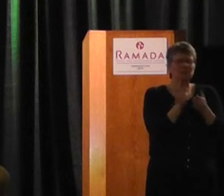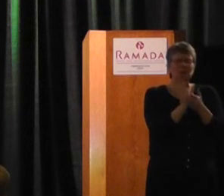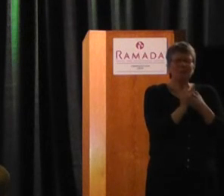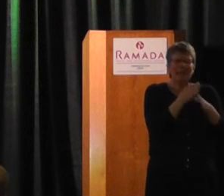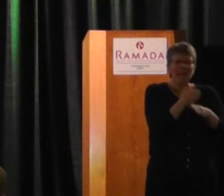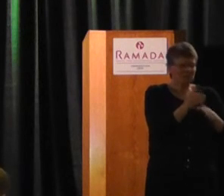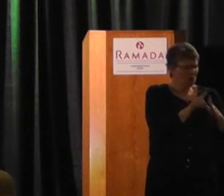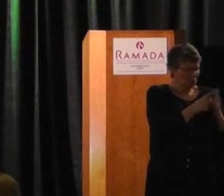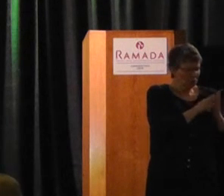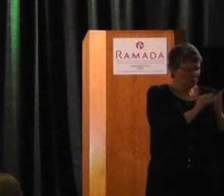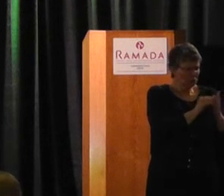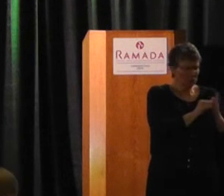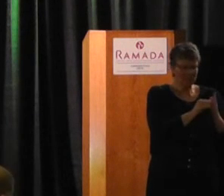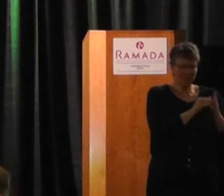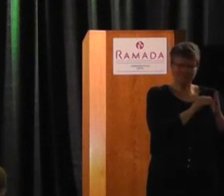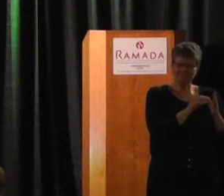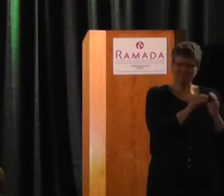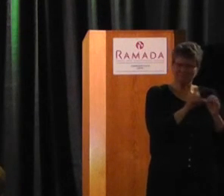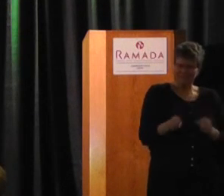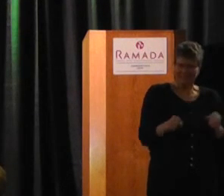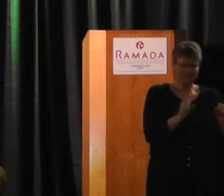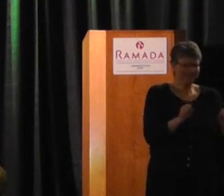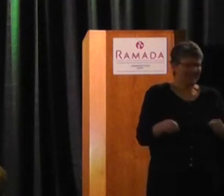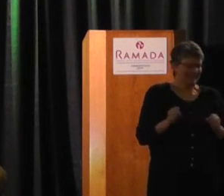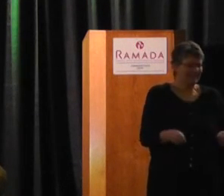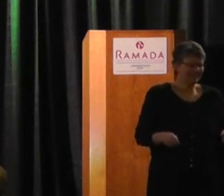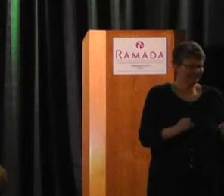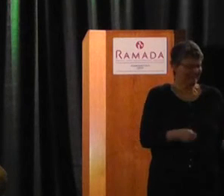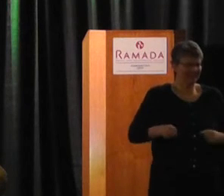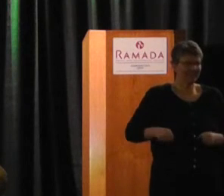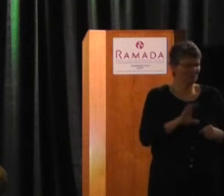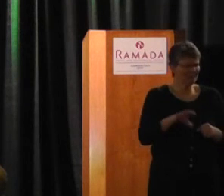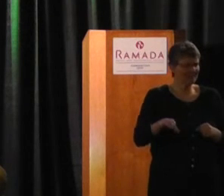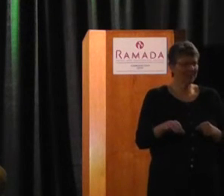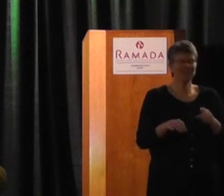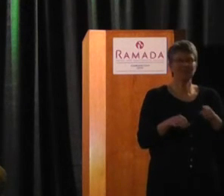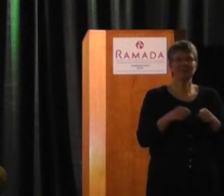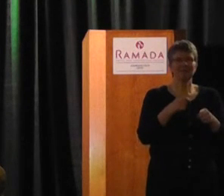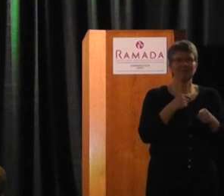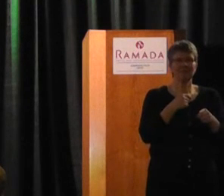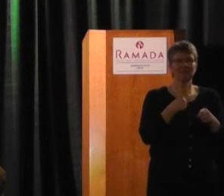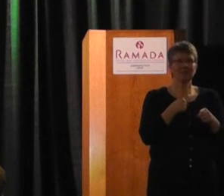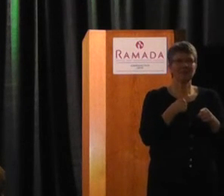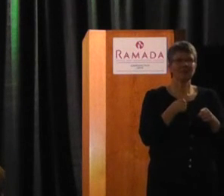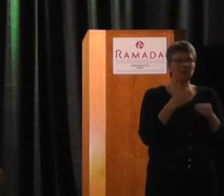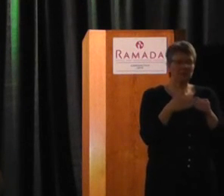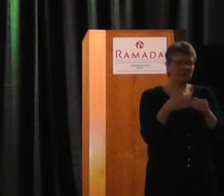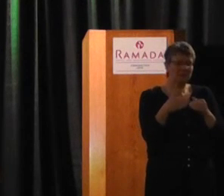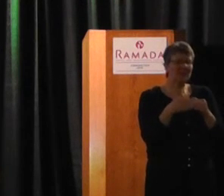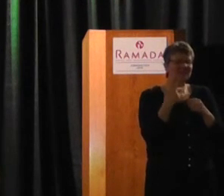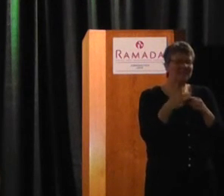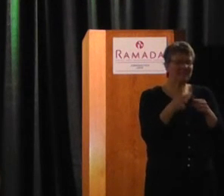country ski. We did 13K, and after that we have done a few of them. Usually we do 31K, and I have to say